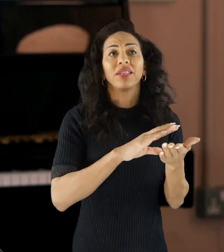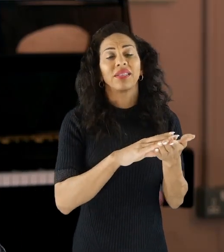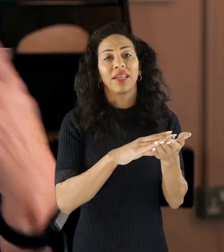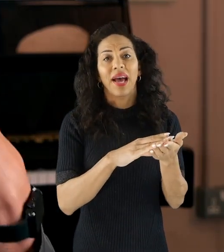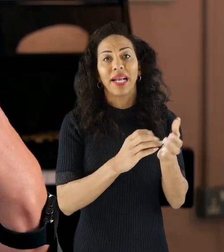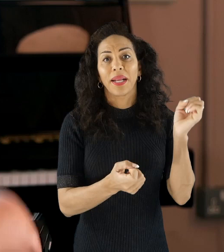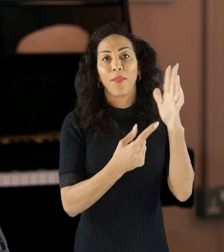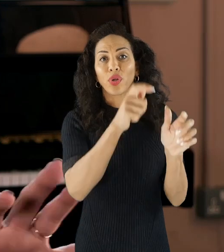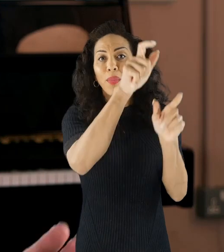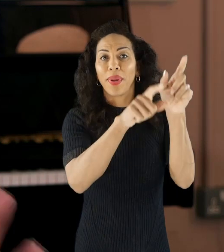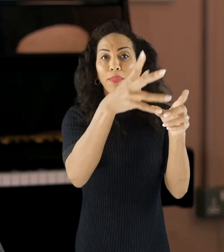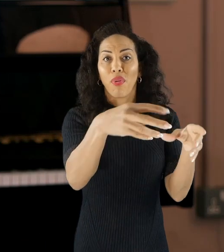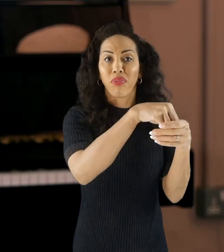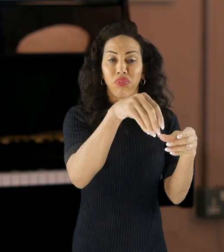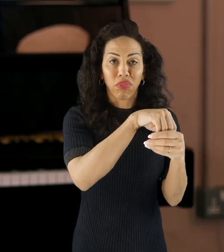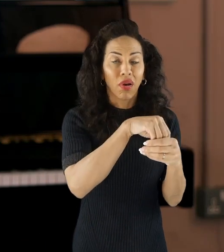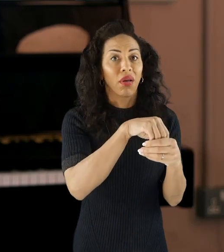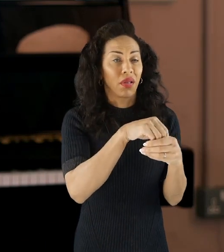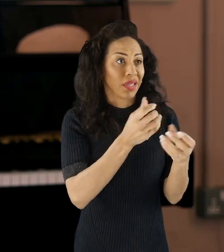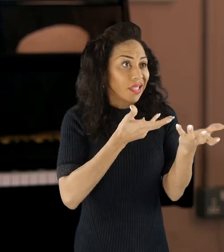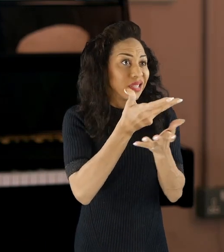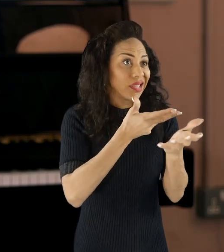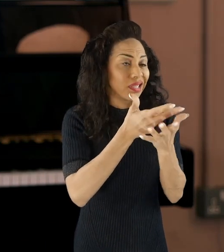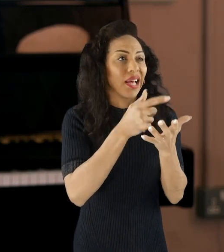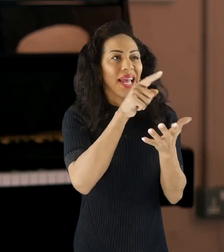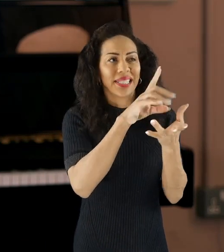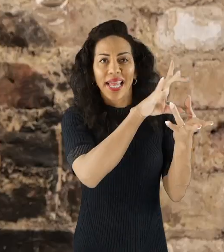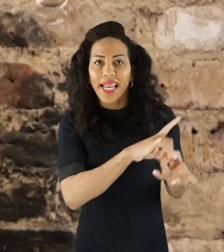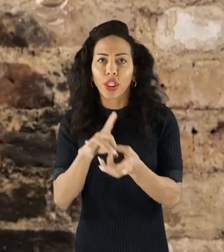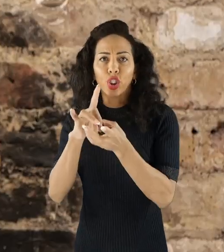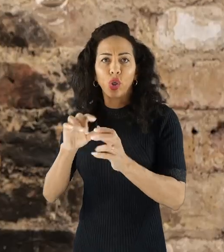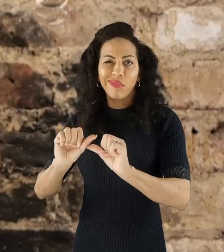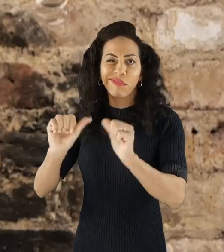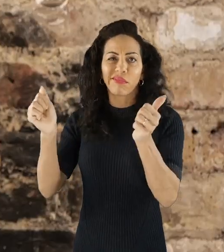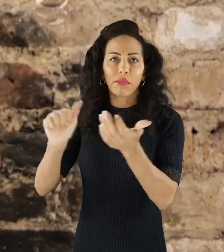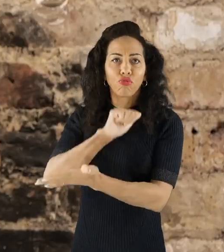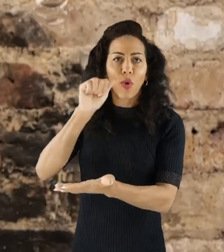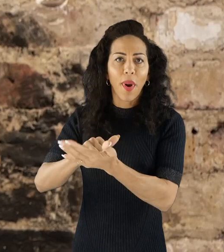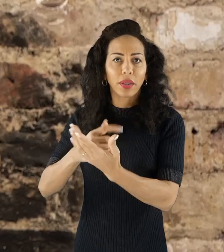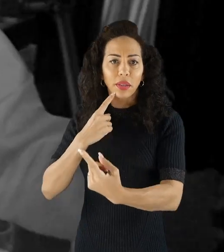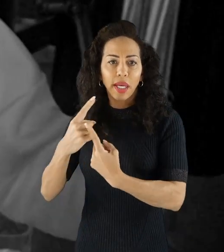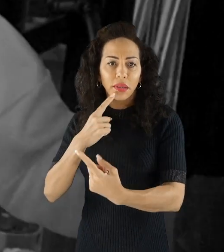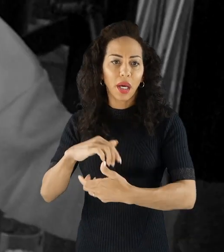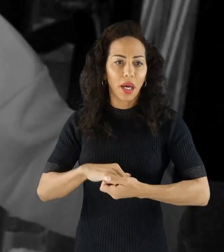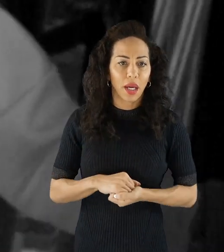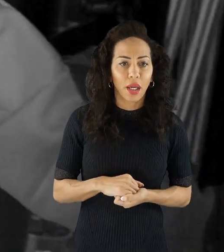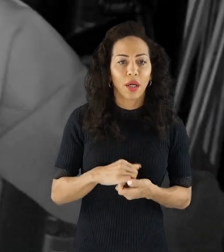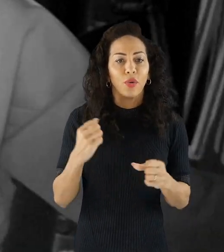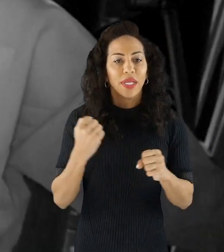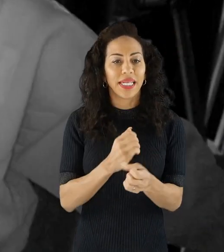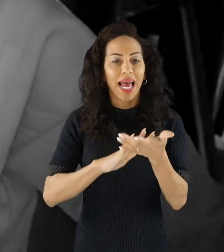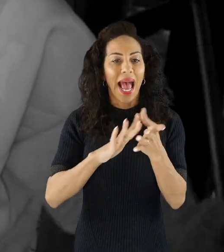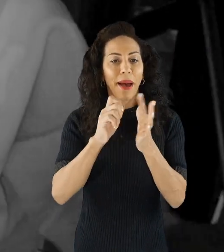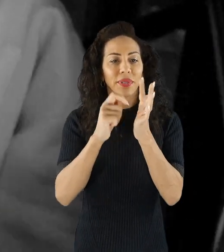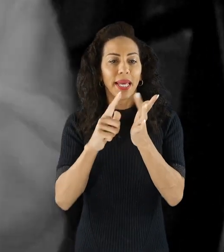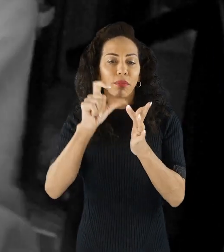is everything is underpinned by really sound data. I mean, when we did our haptic project in the dark and we had the